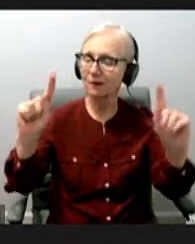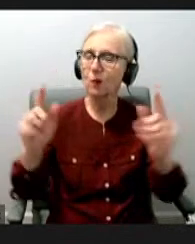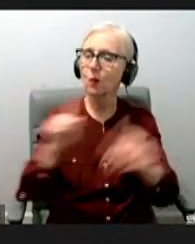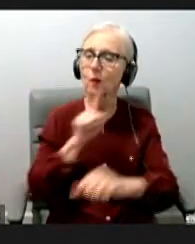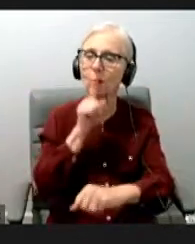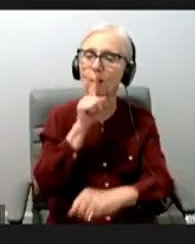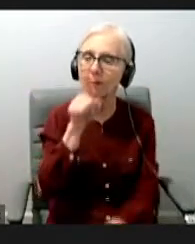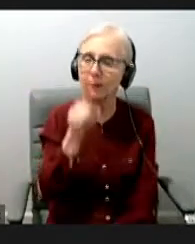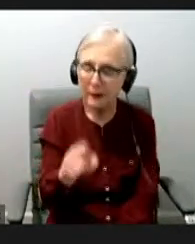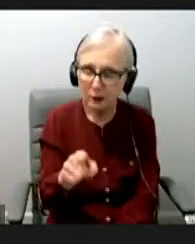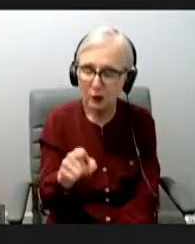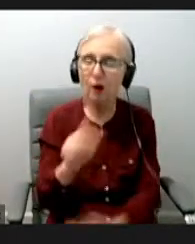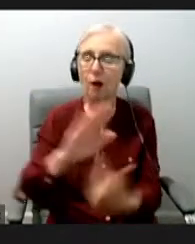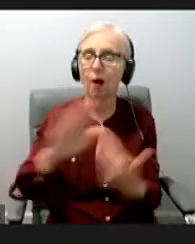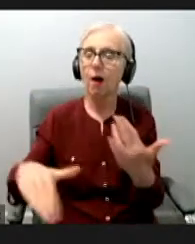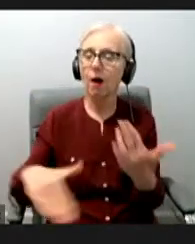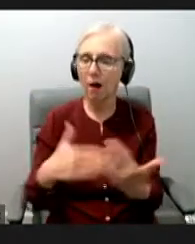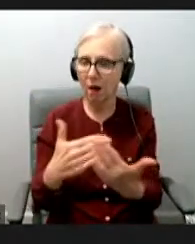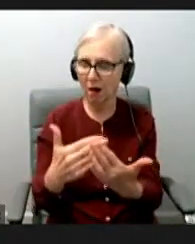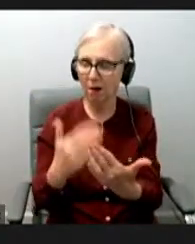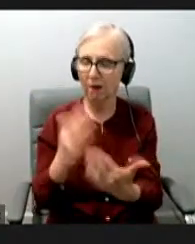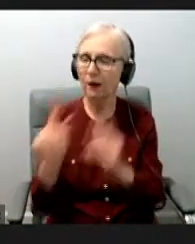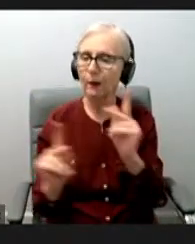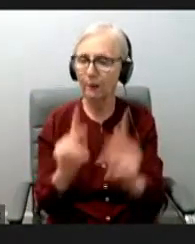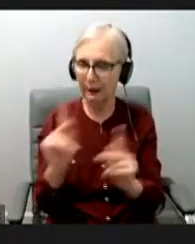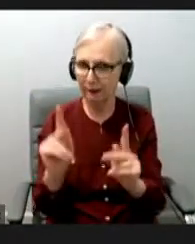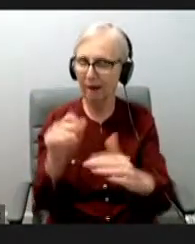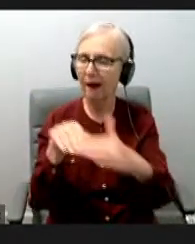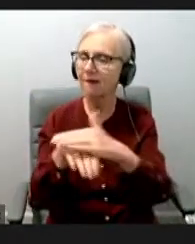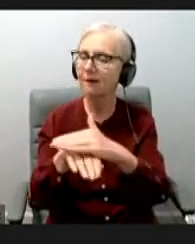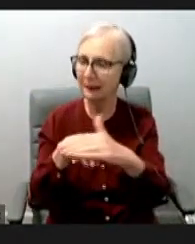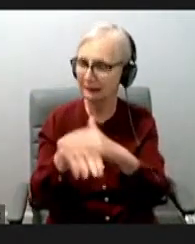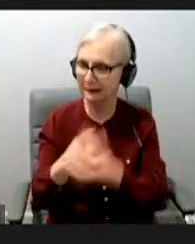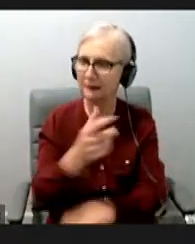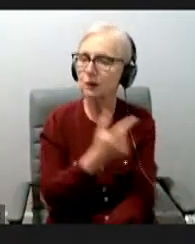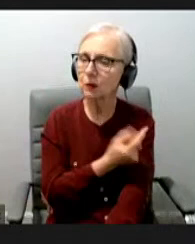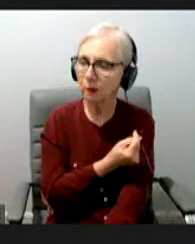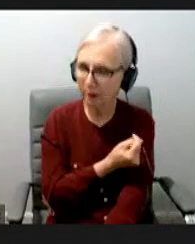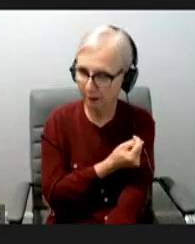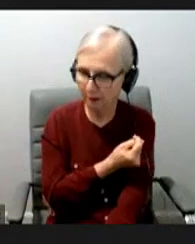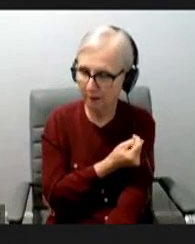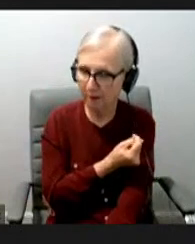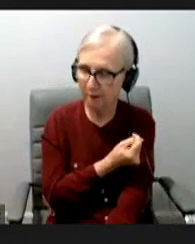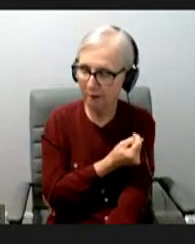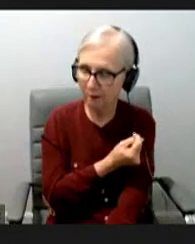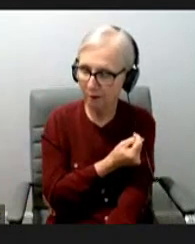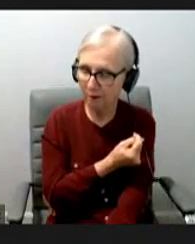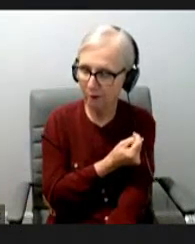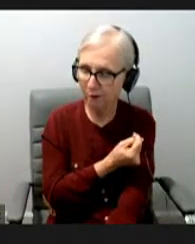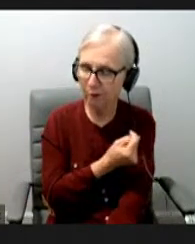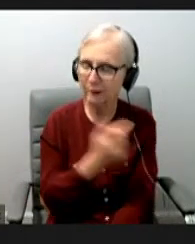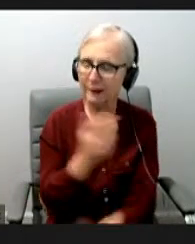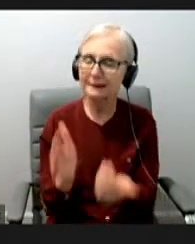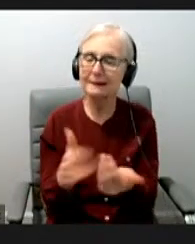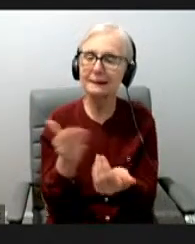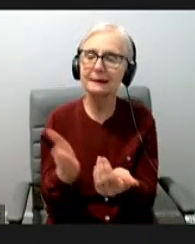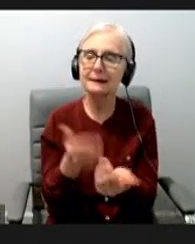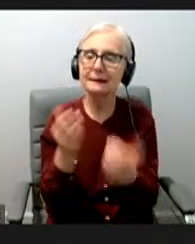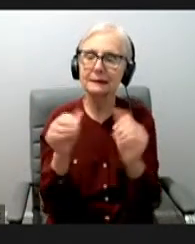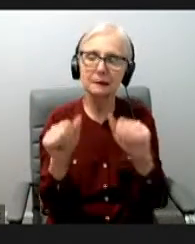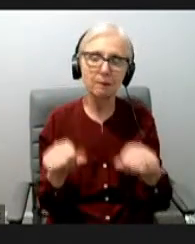all Coloradans have access to this vaccine in any way that allows them to get it as easily as possible.